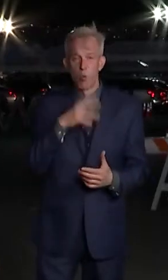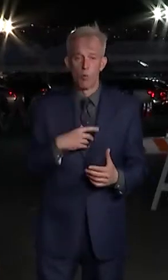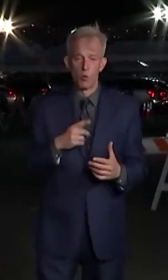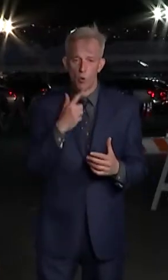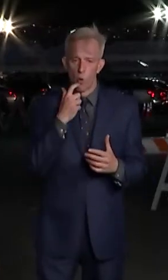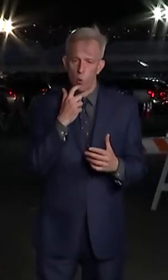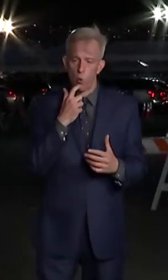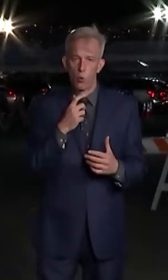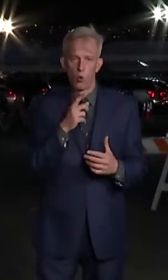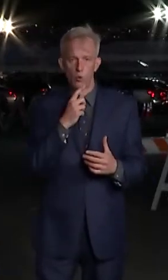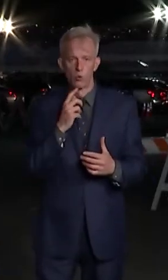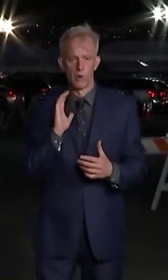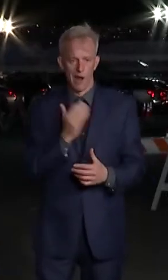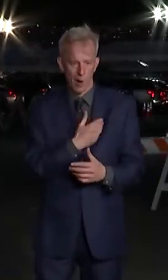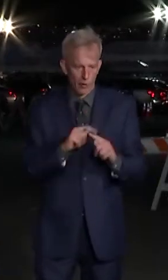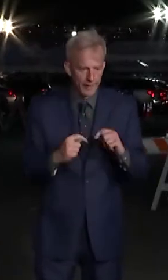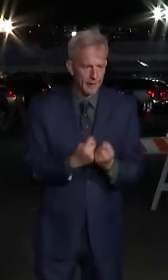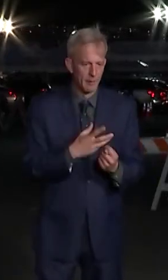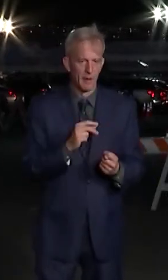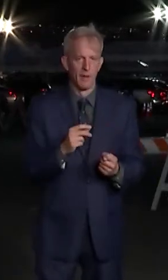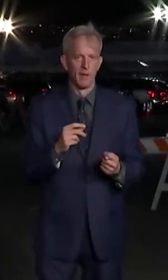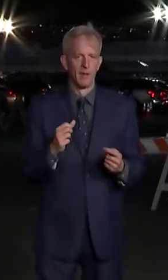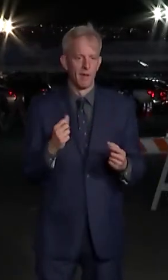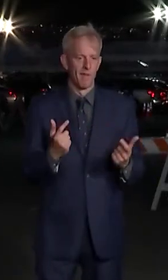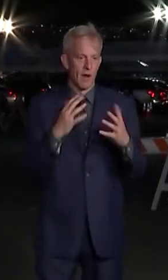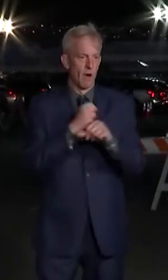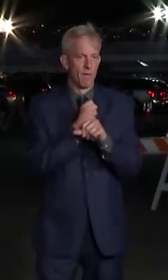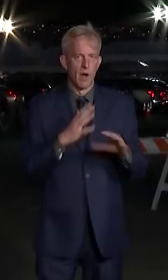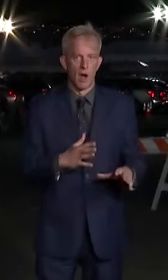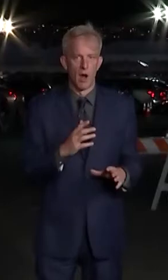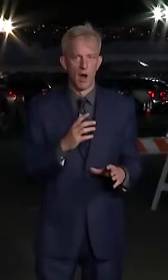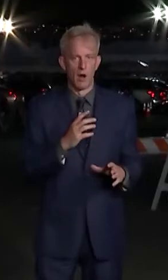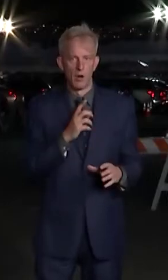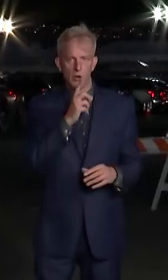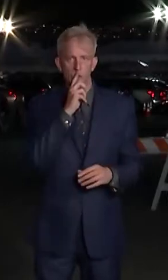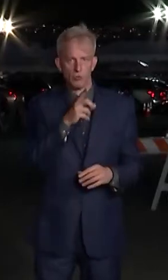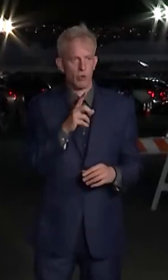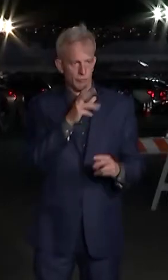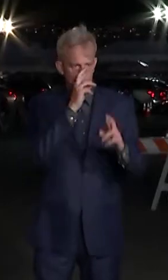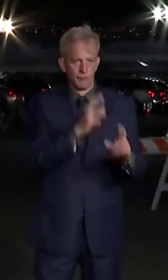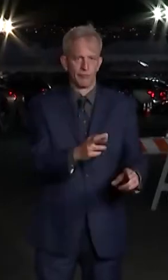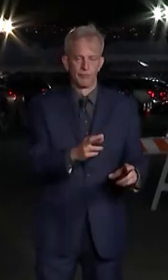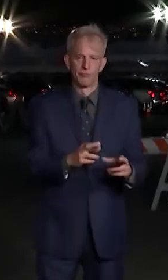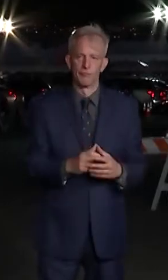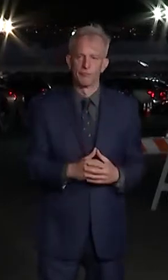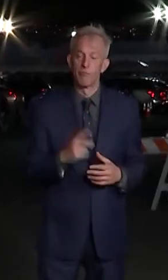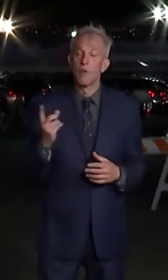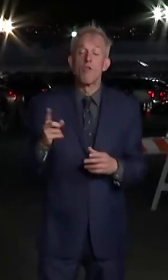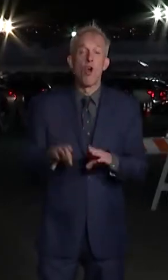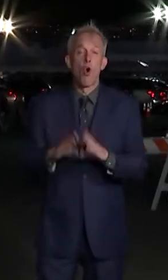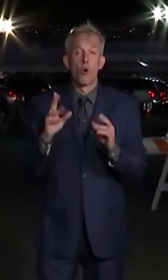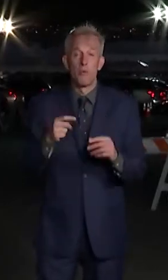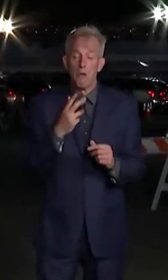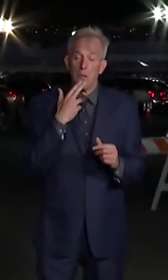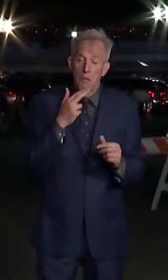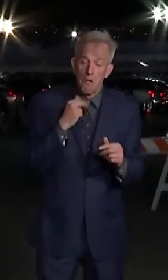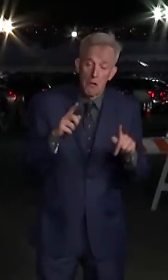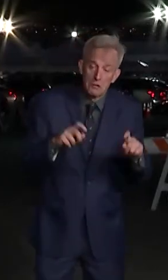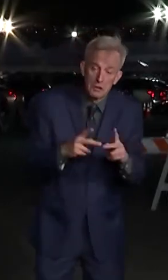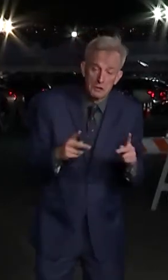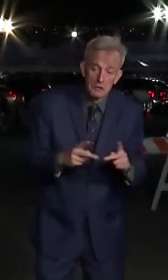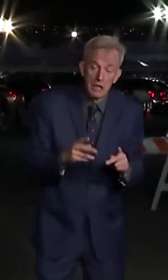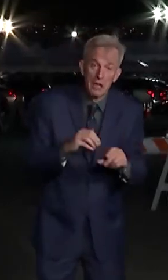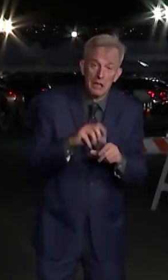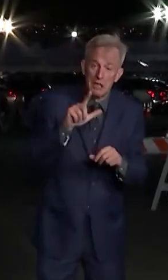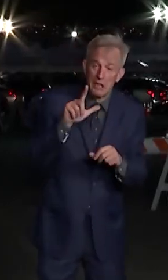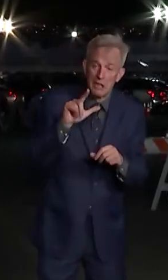And when Ann Lee and her CORE partner, Sean Penn, came to us just to open up a little testing site in Lincoln Park, we never imagined where we